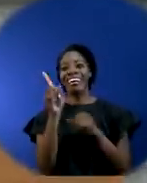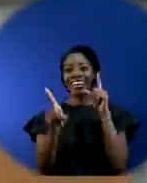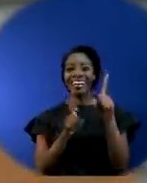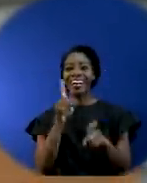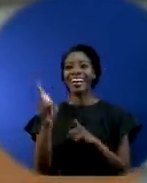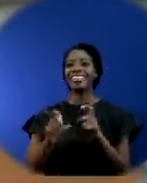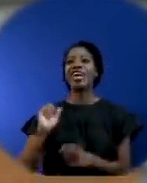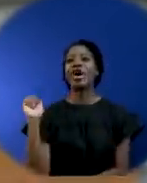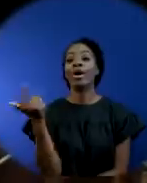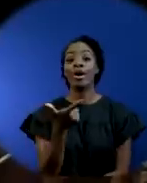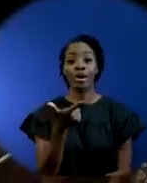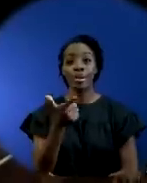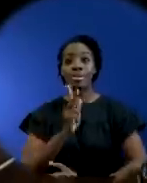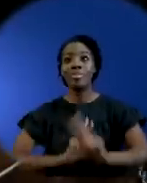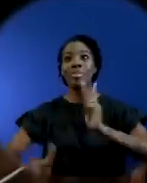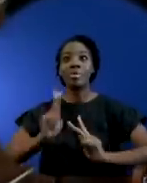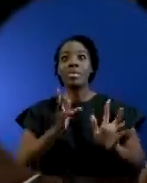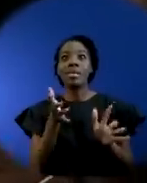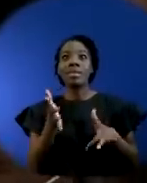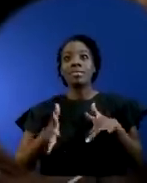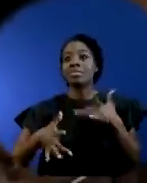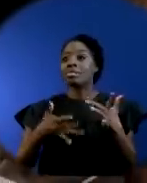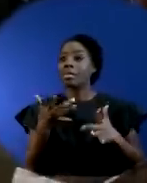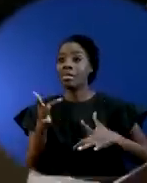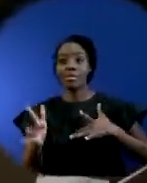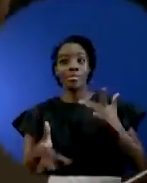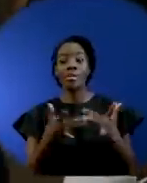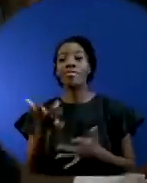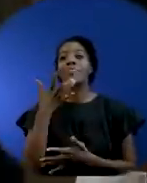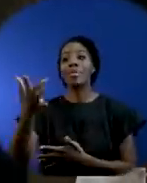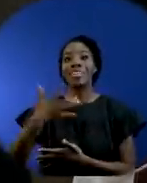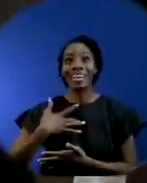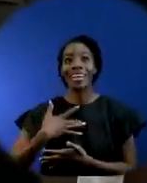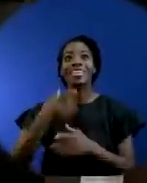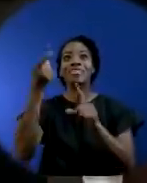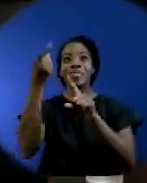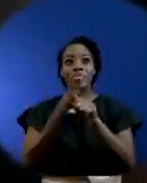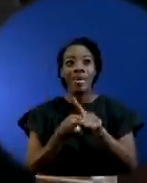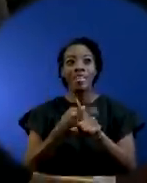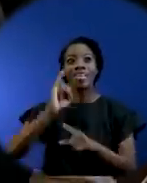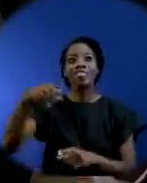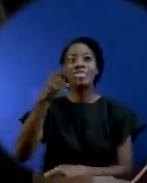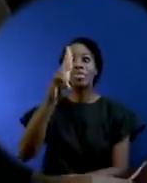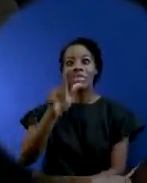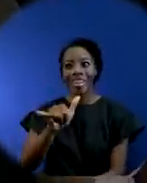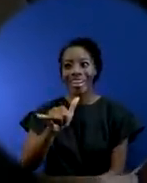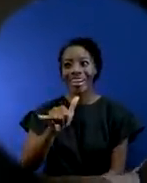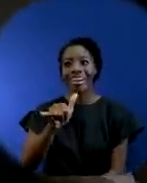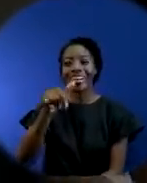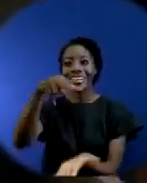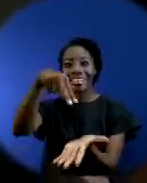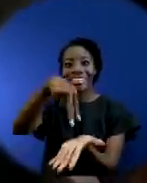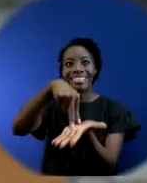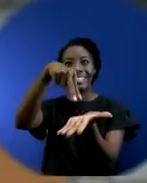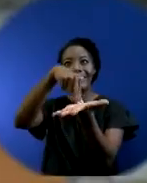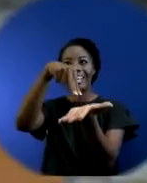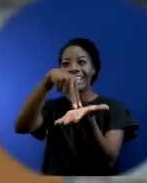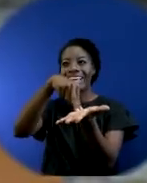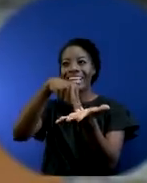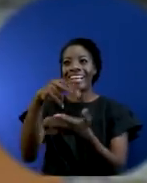all those who are celebrating in the month of July to please stand. Look at all these